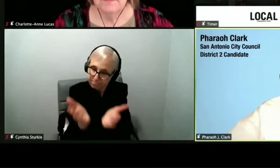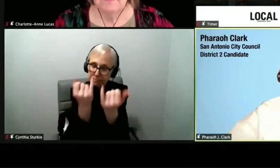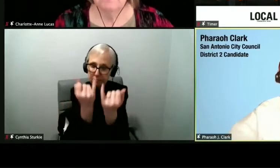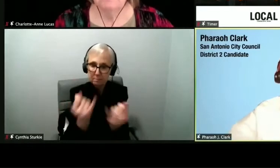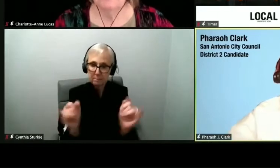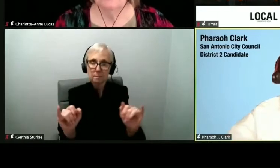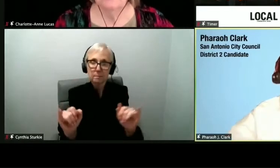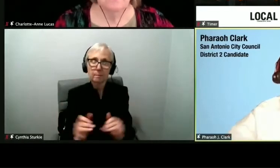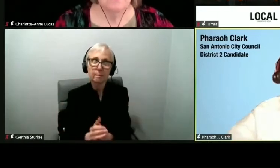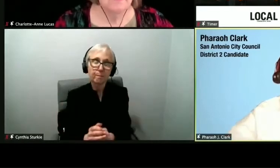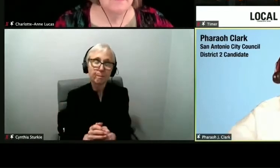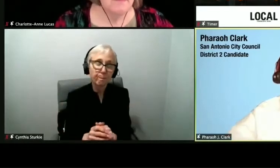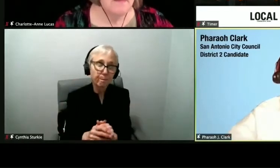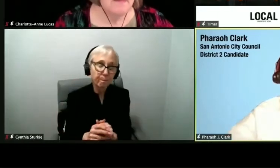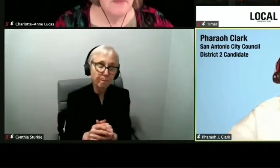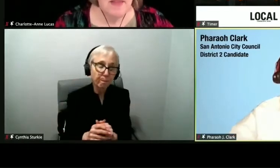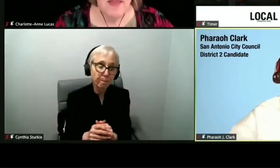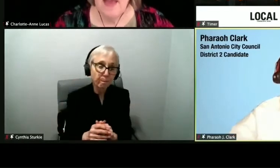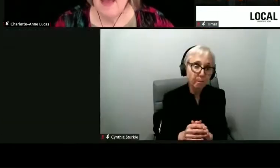independence.